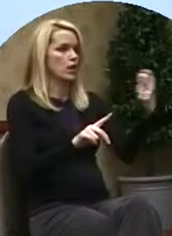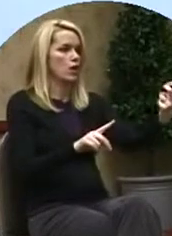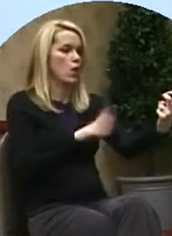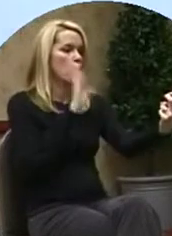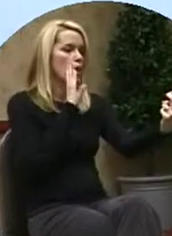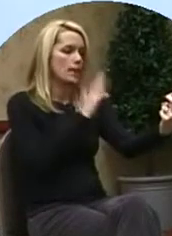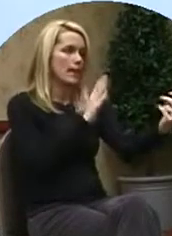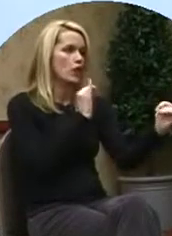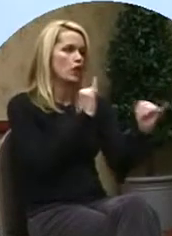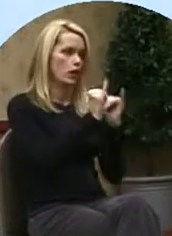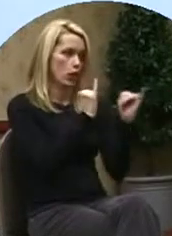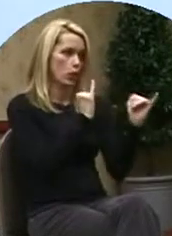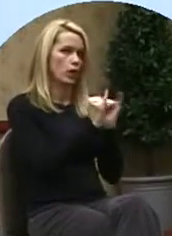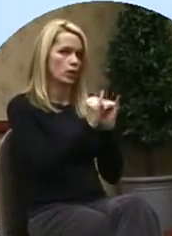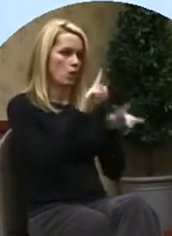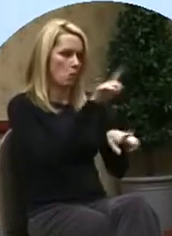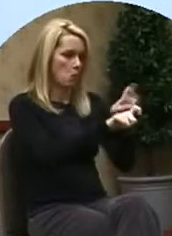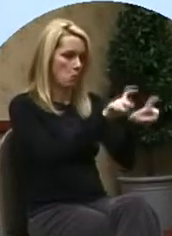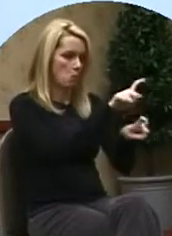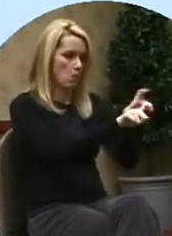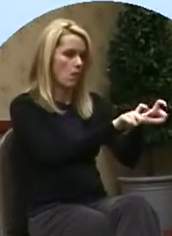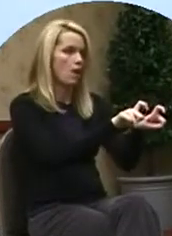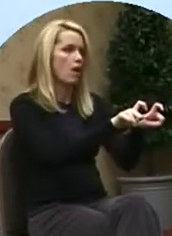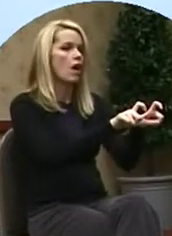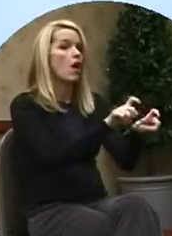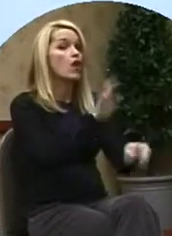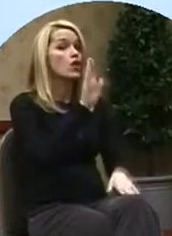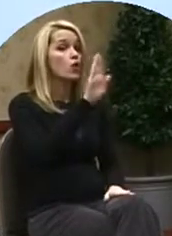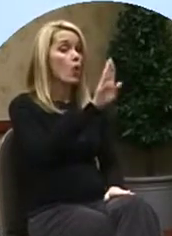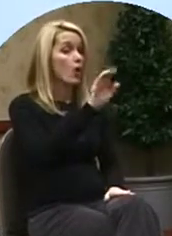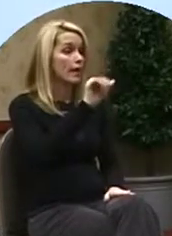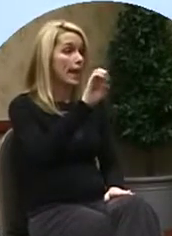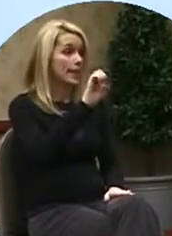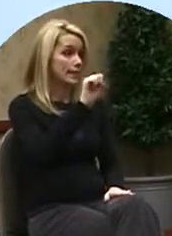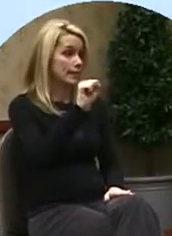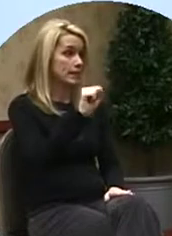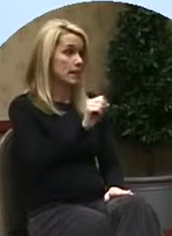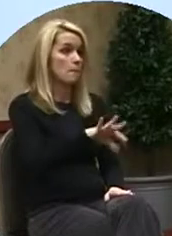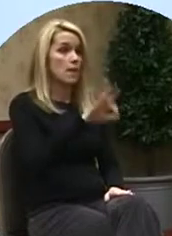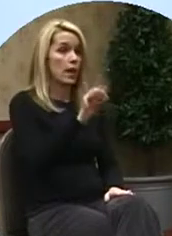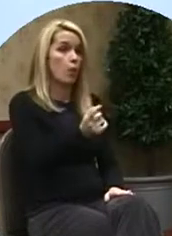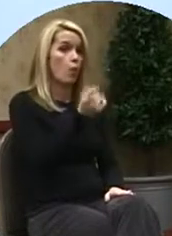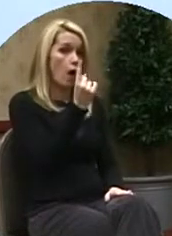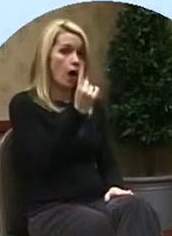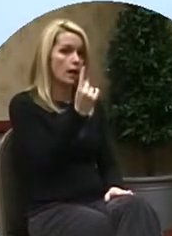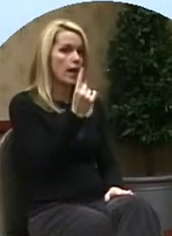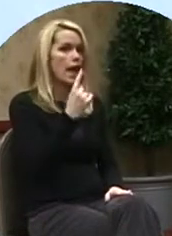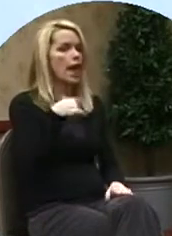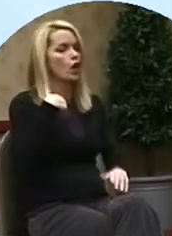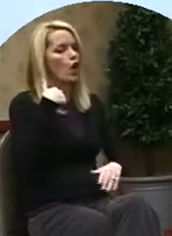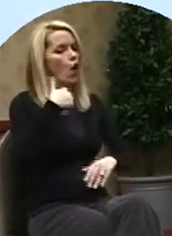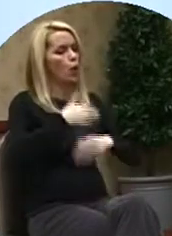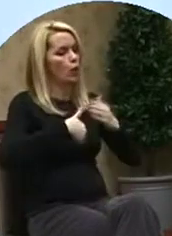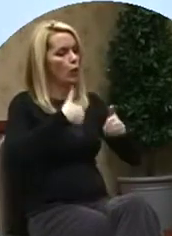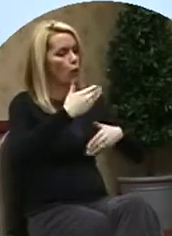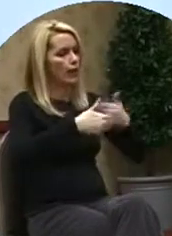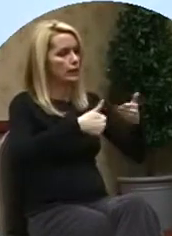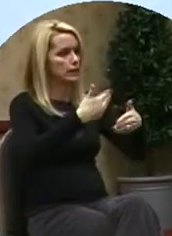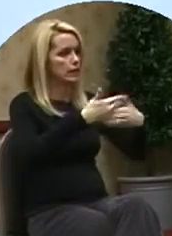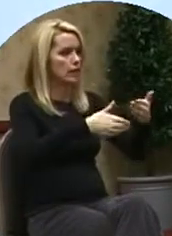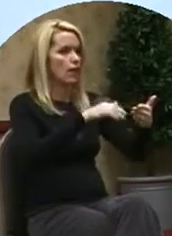Take one of your cases And I want you to walk through this as